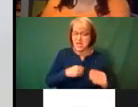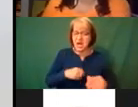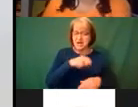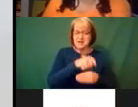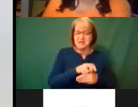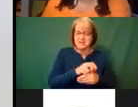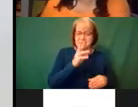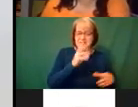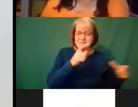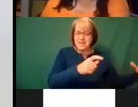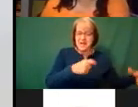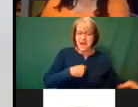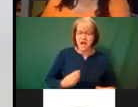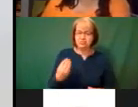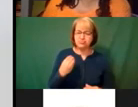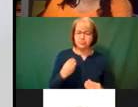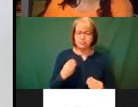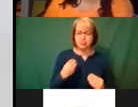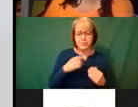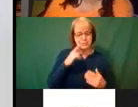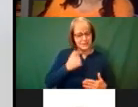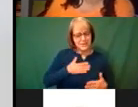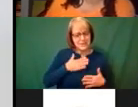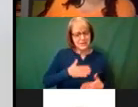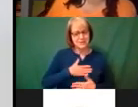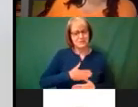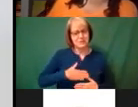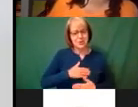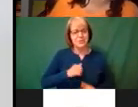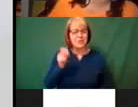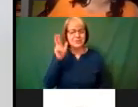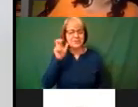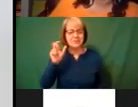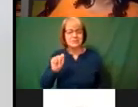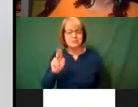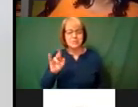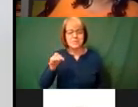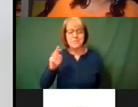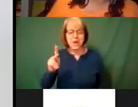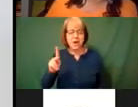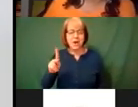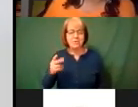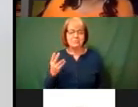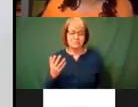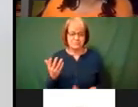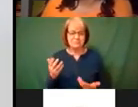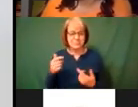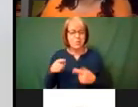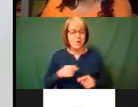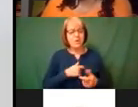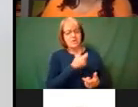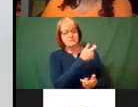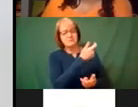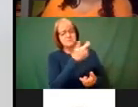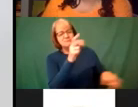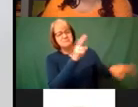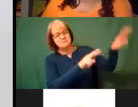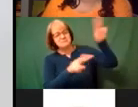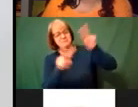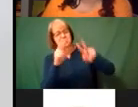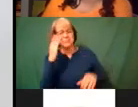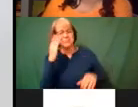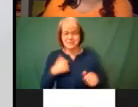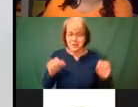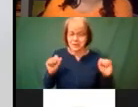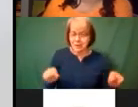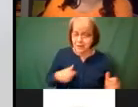can. Thinking I'll listen to some Tupac while I take in the views. Thinking I'll do whatever I want because I can, because I have a